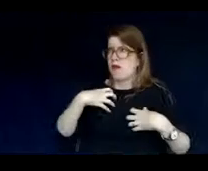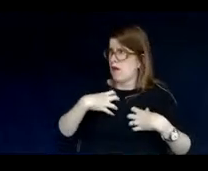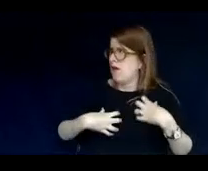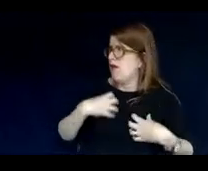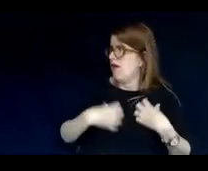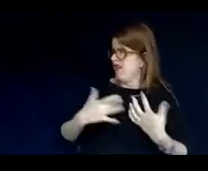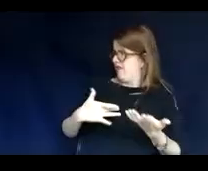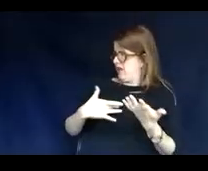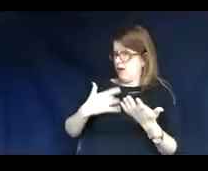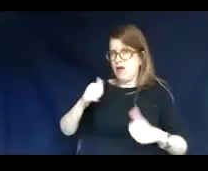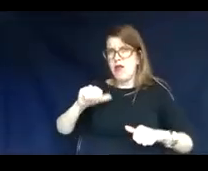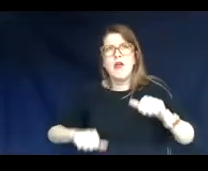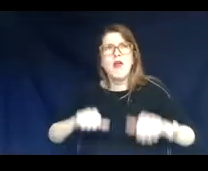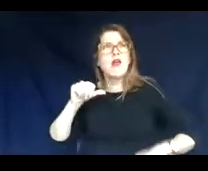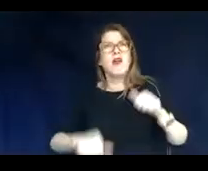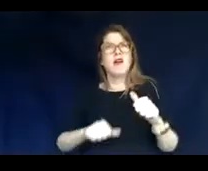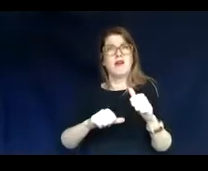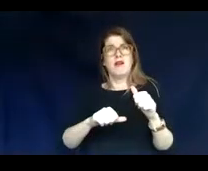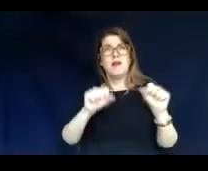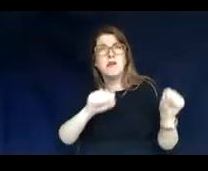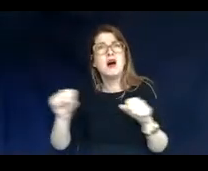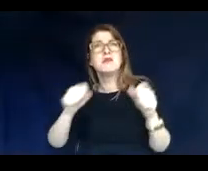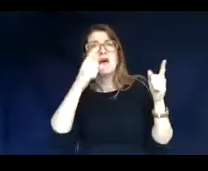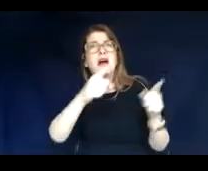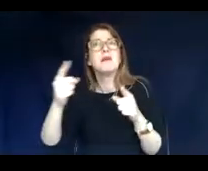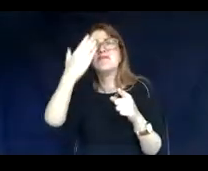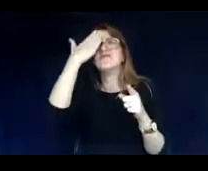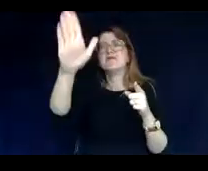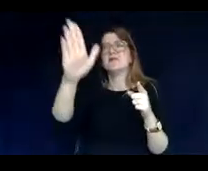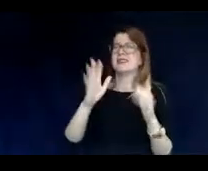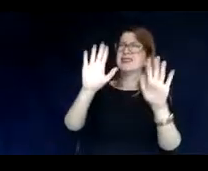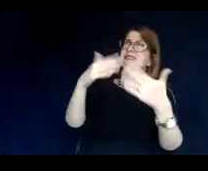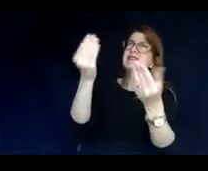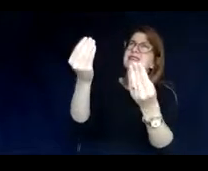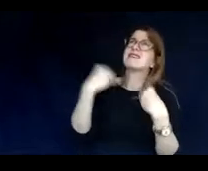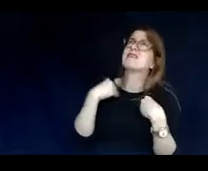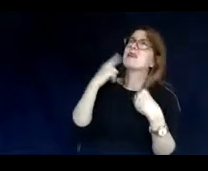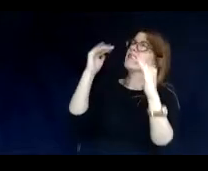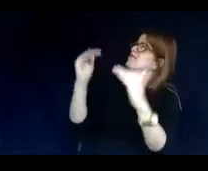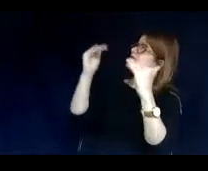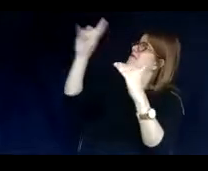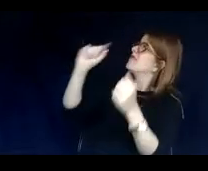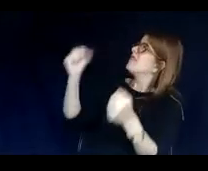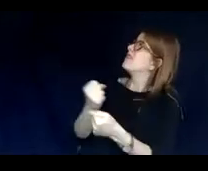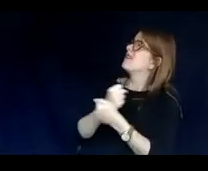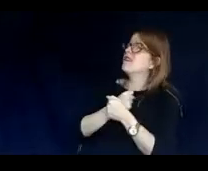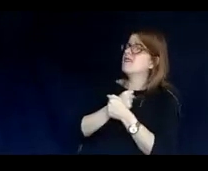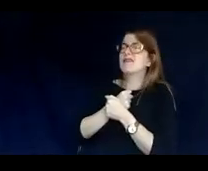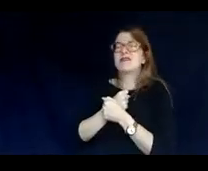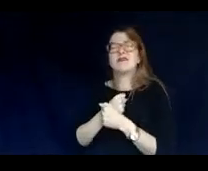falling behind on what could be. Oh, bring me a higher.